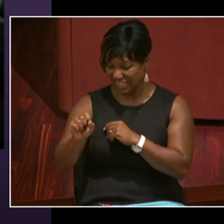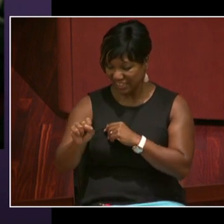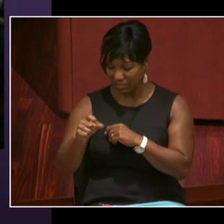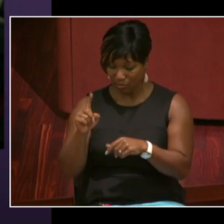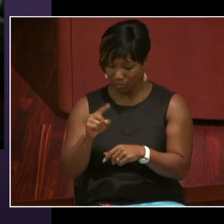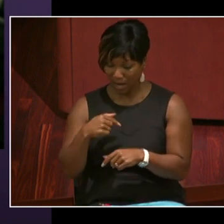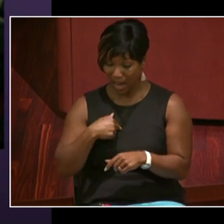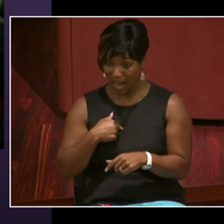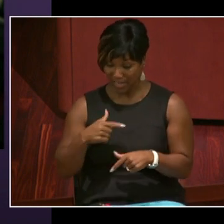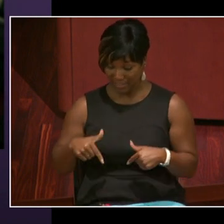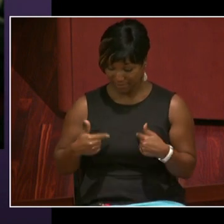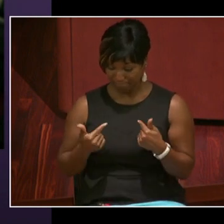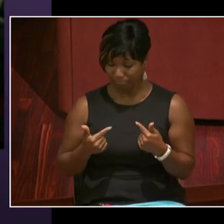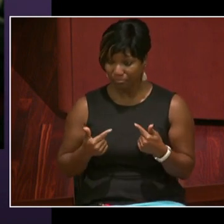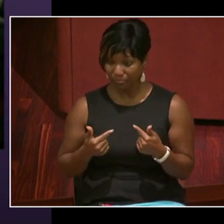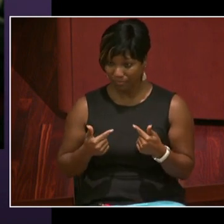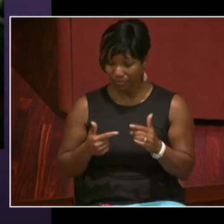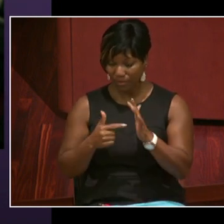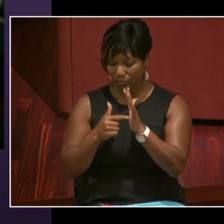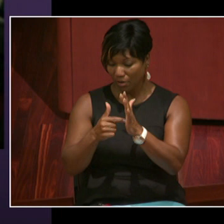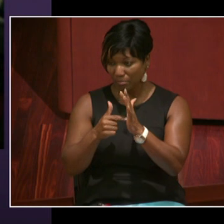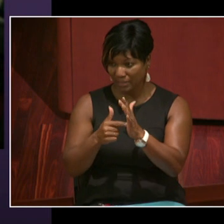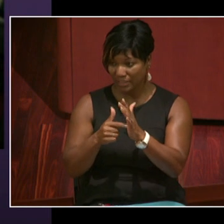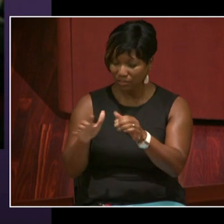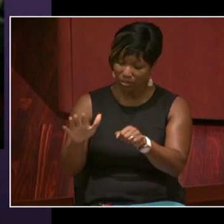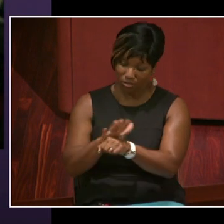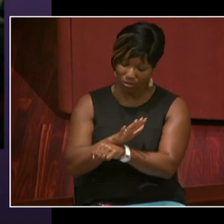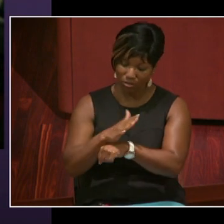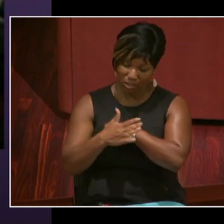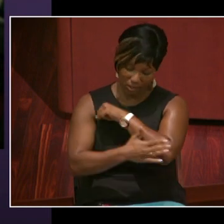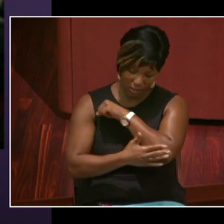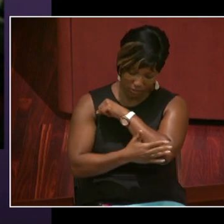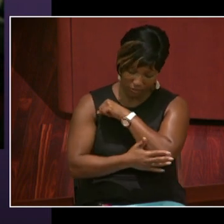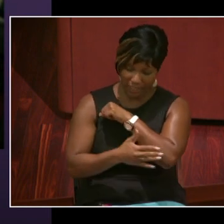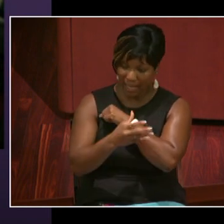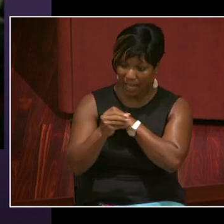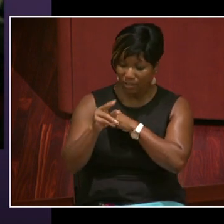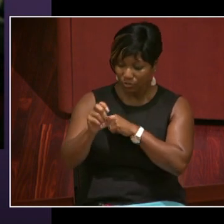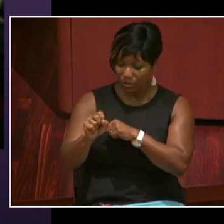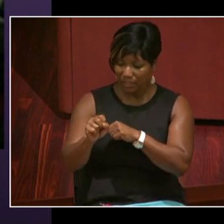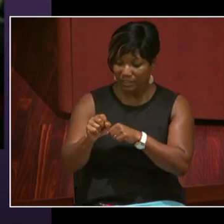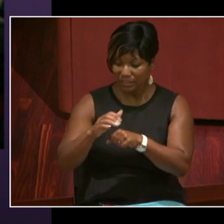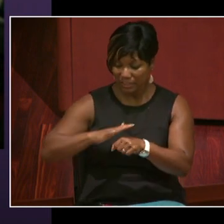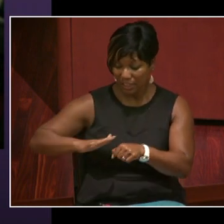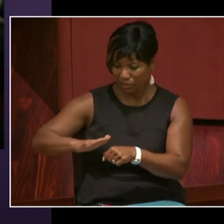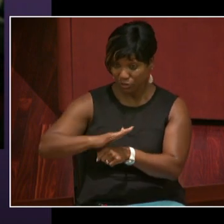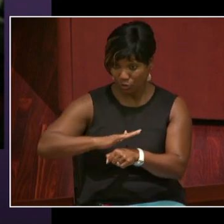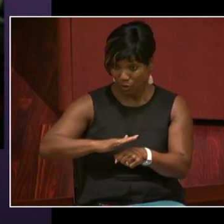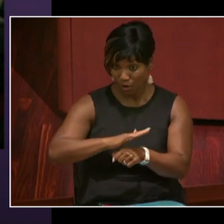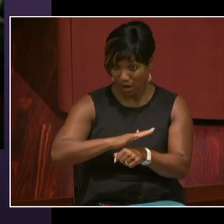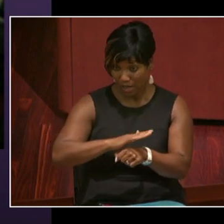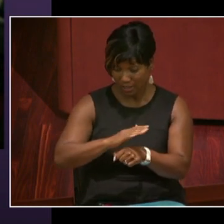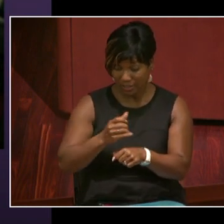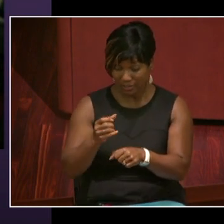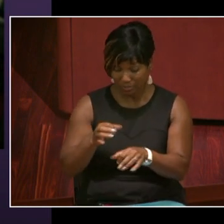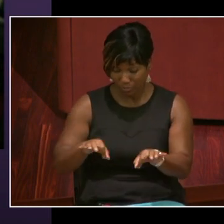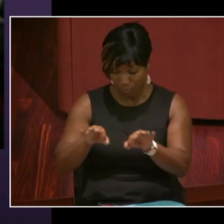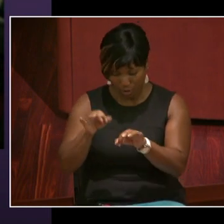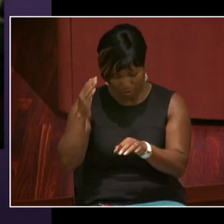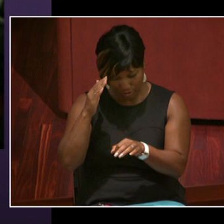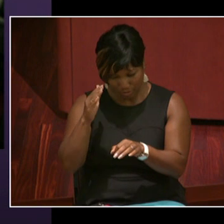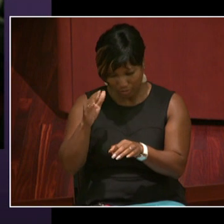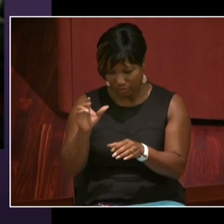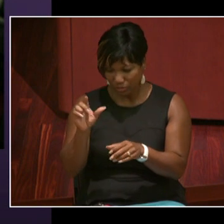and those represent the entire country as well as U.S. territories. But it's also important to note that there are a smaller number of files that are